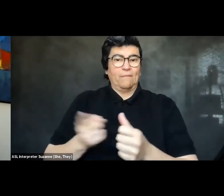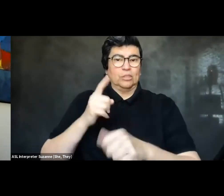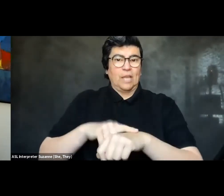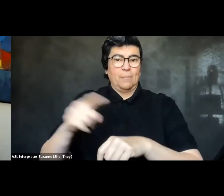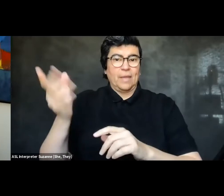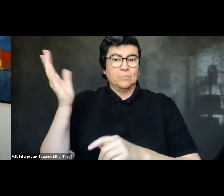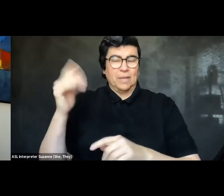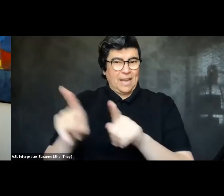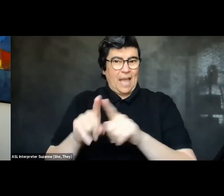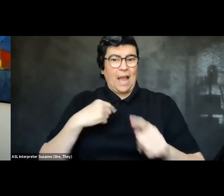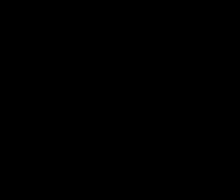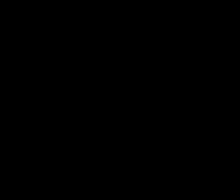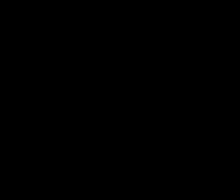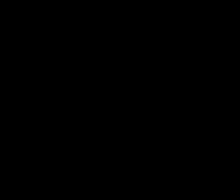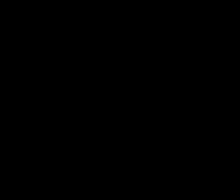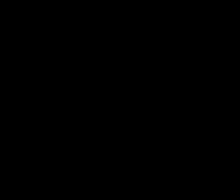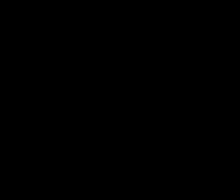of the program.